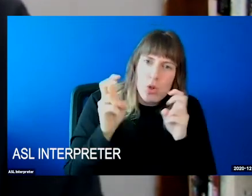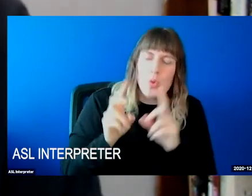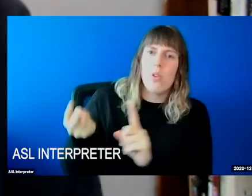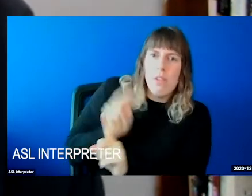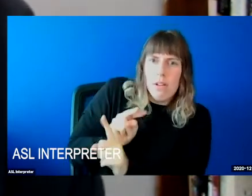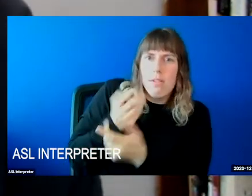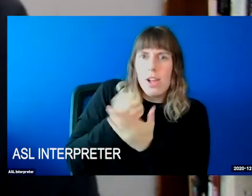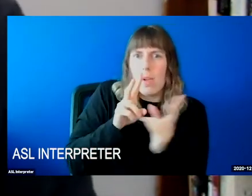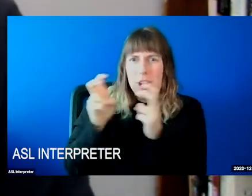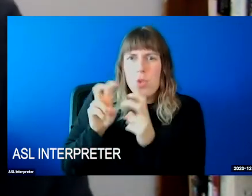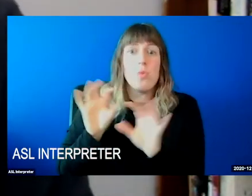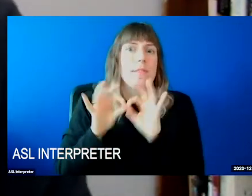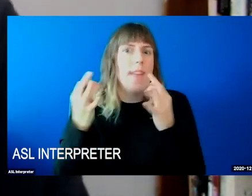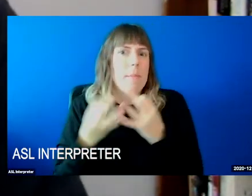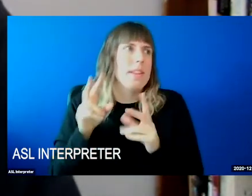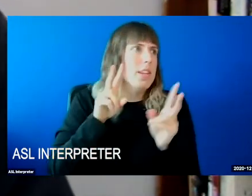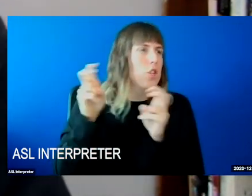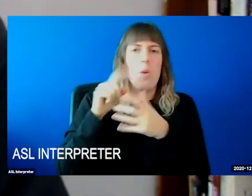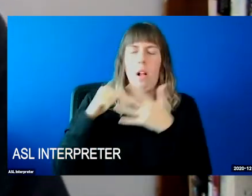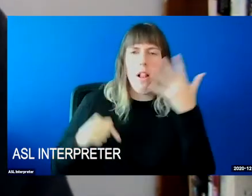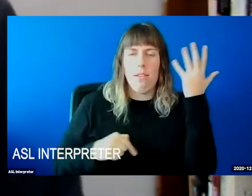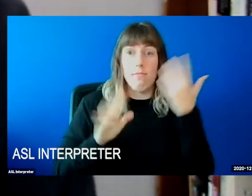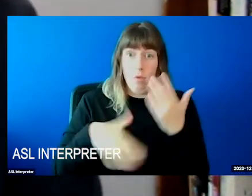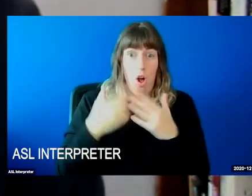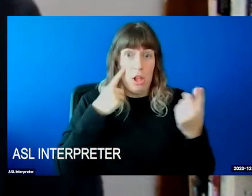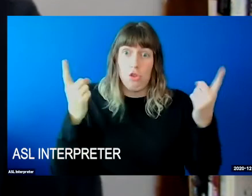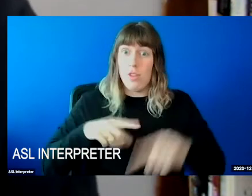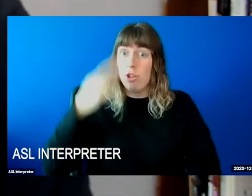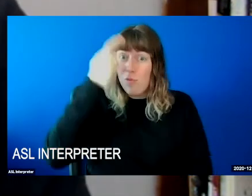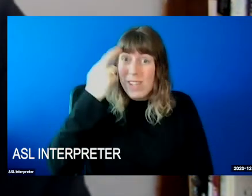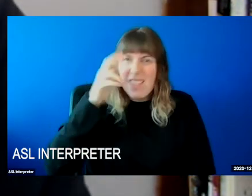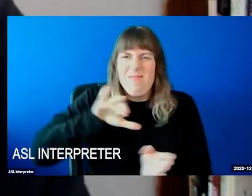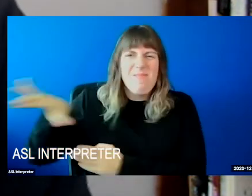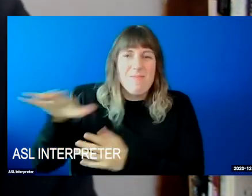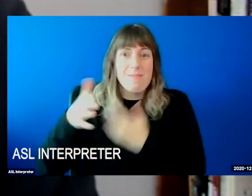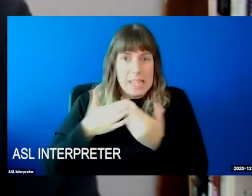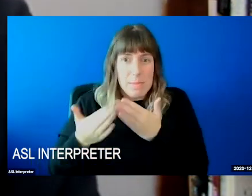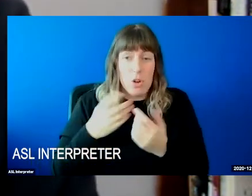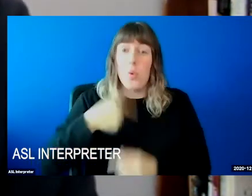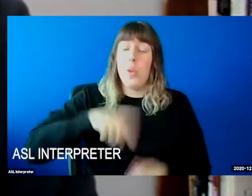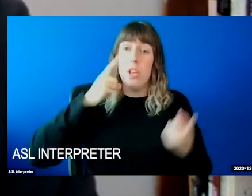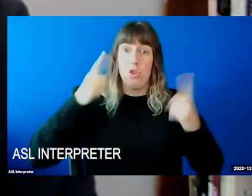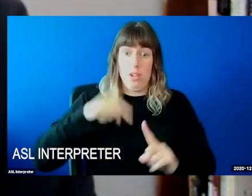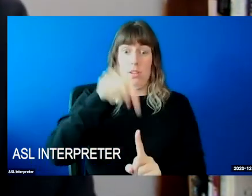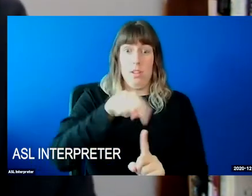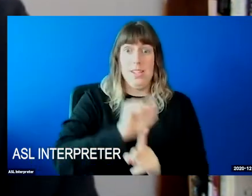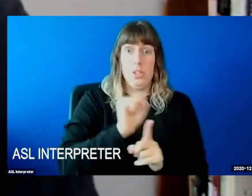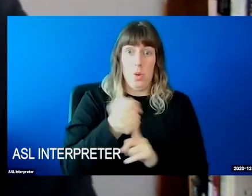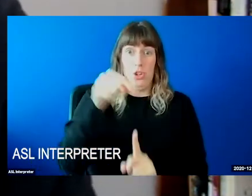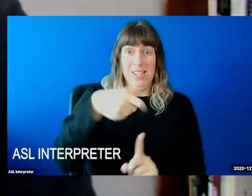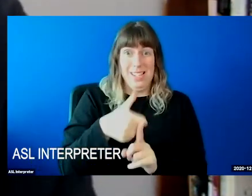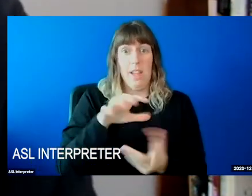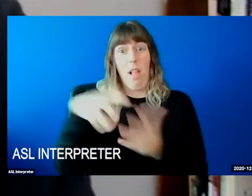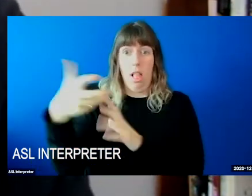other a family issue, other a moral issue. We don't all have to agree on what the problem is. We have to agree the situation is problematic